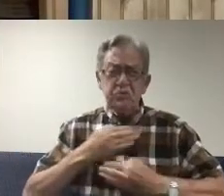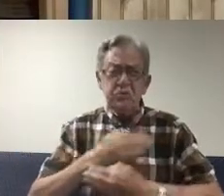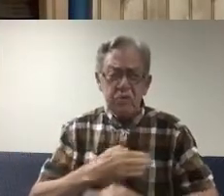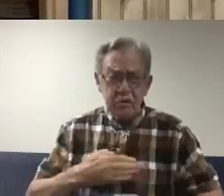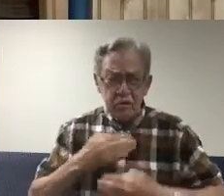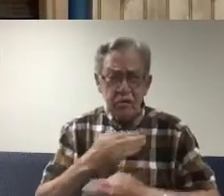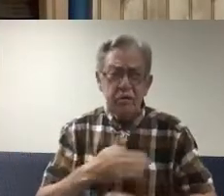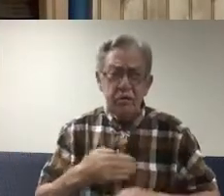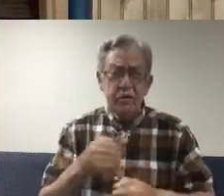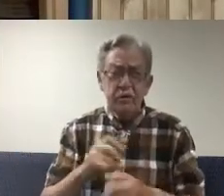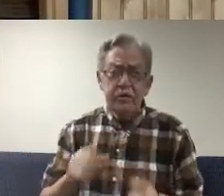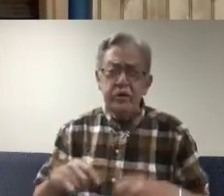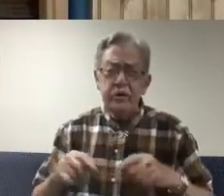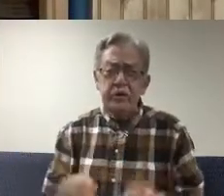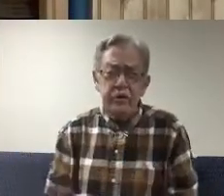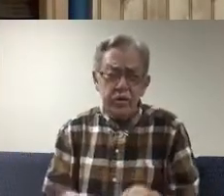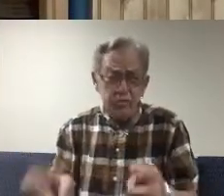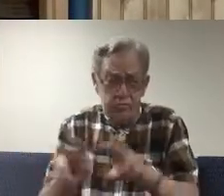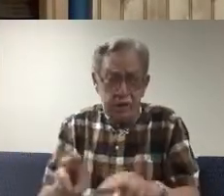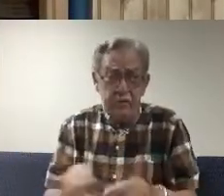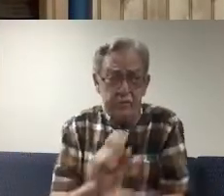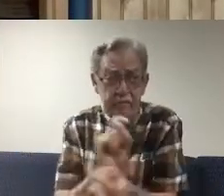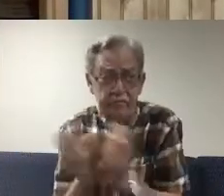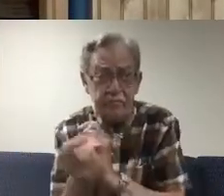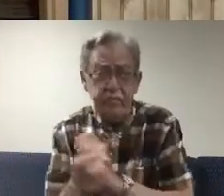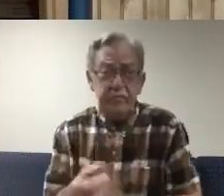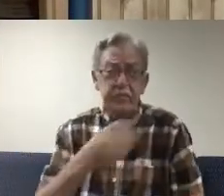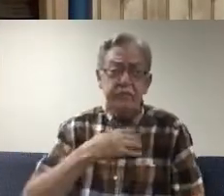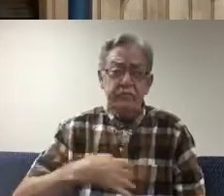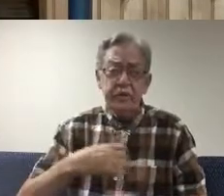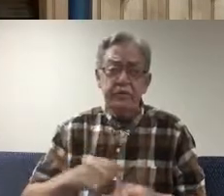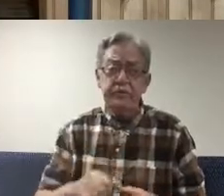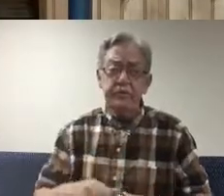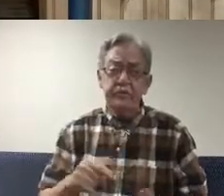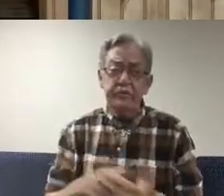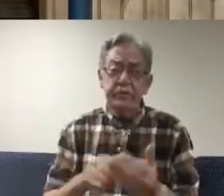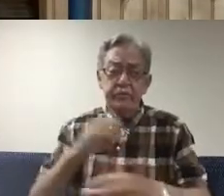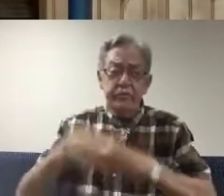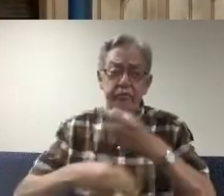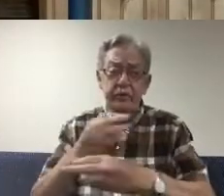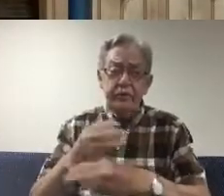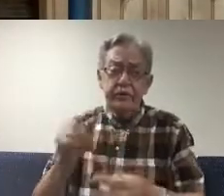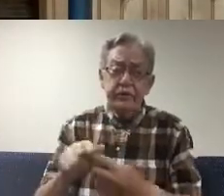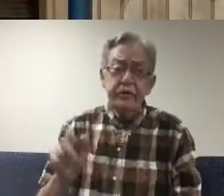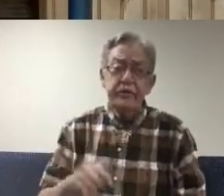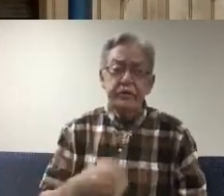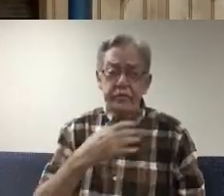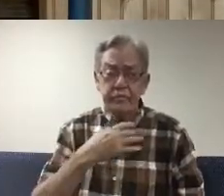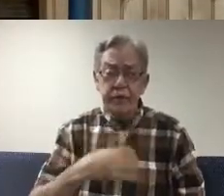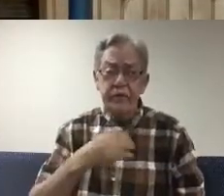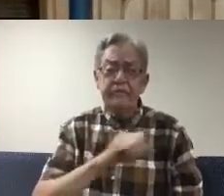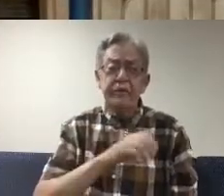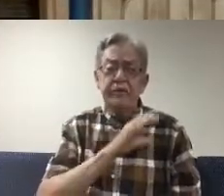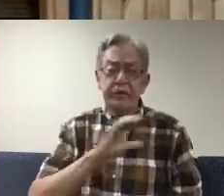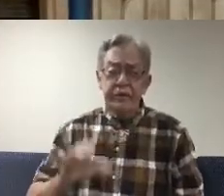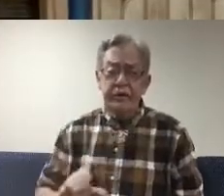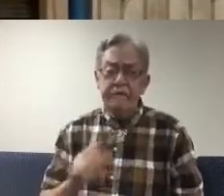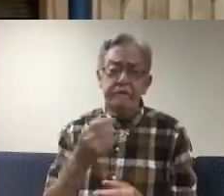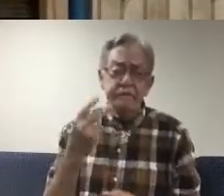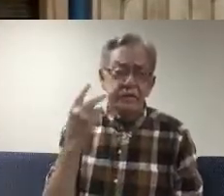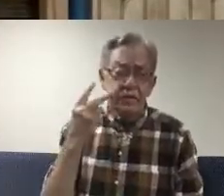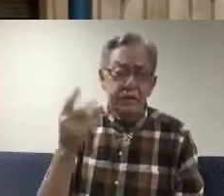nature. Just like the rest of mankind, We are no different. We're not here because we